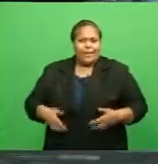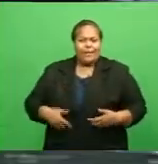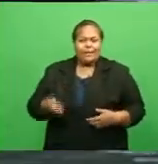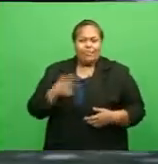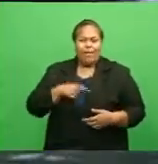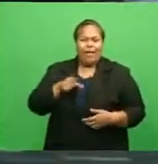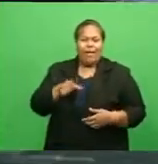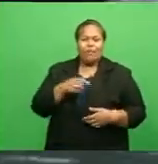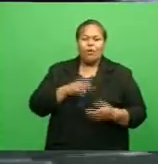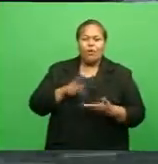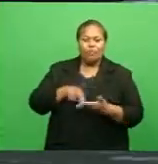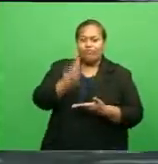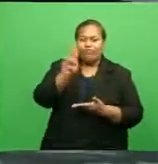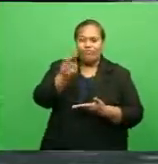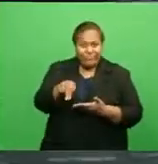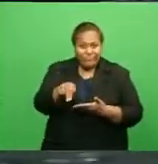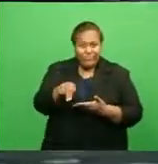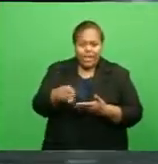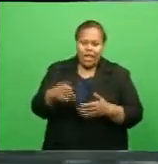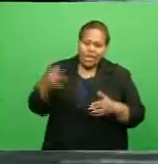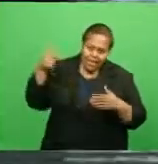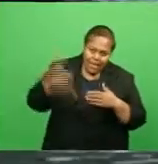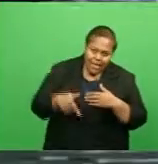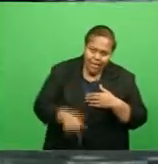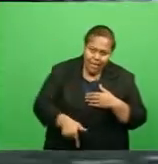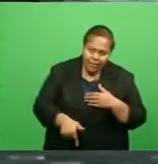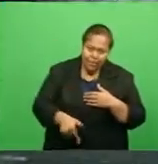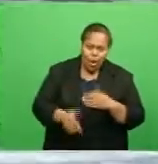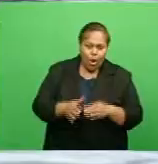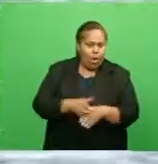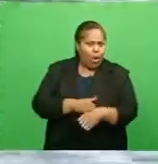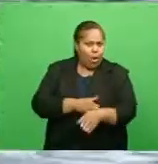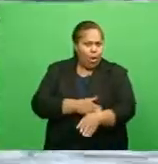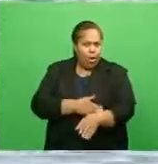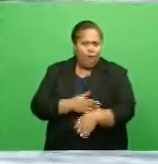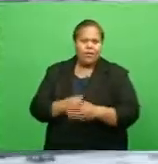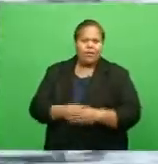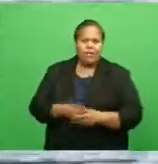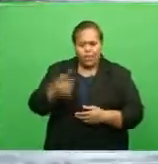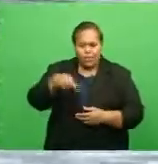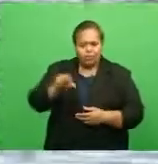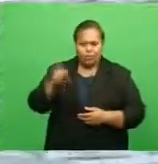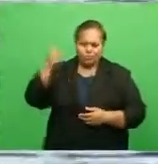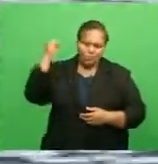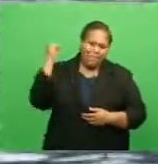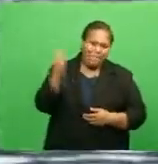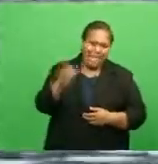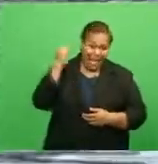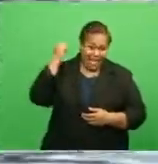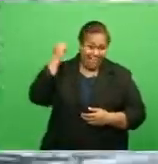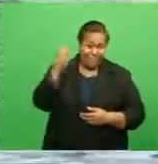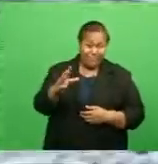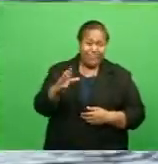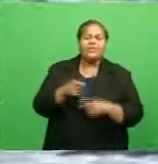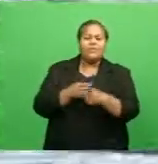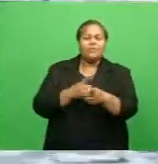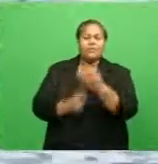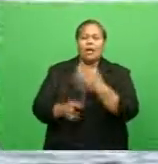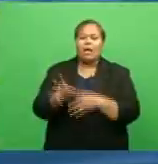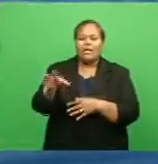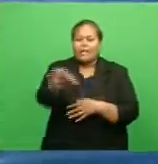they dive deeper and for longer period of time, and with the use of spear guns, they